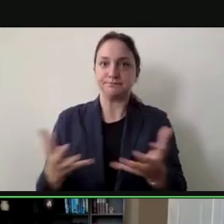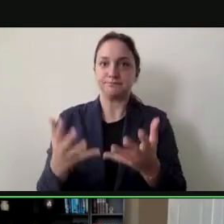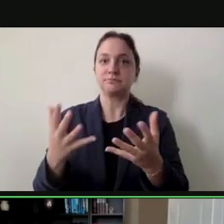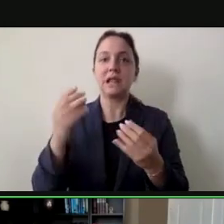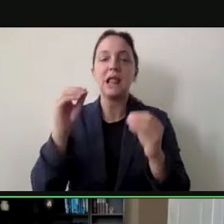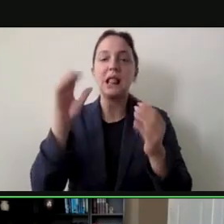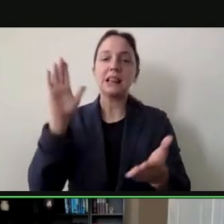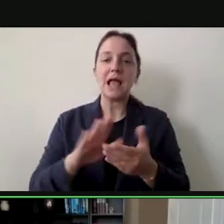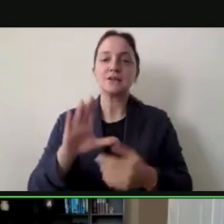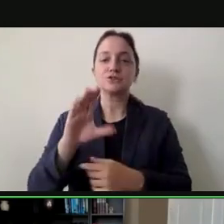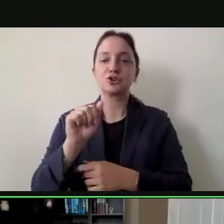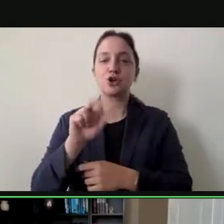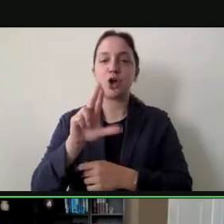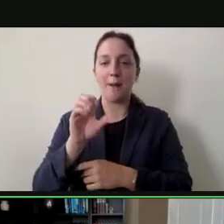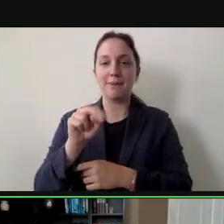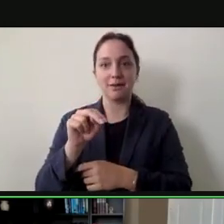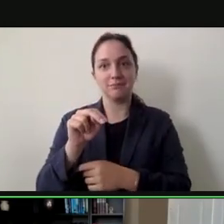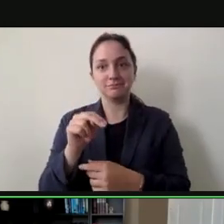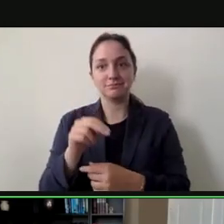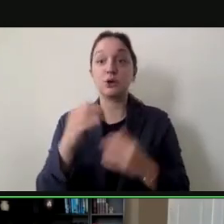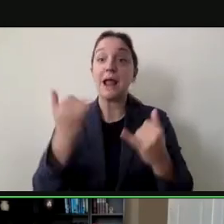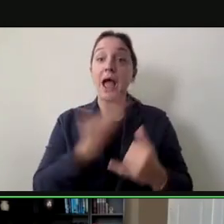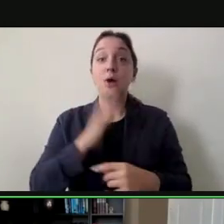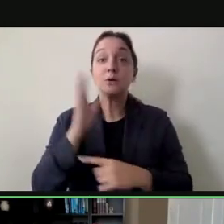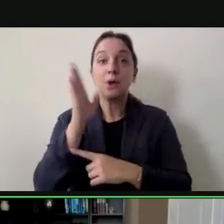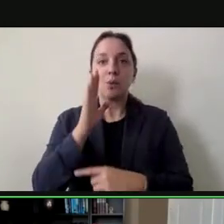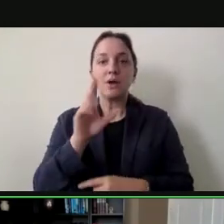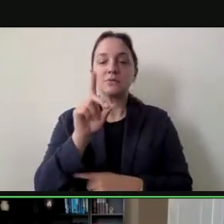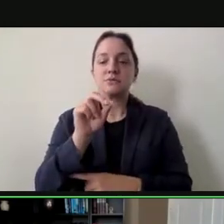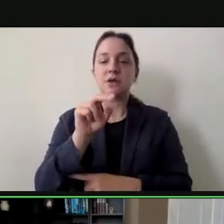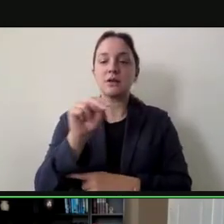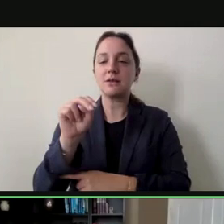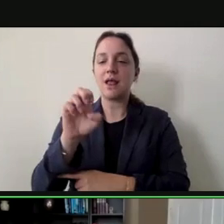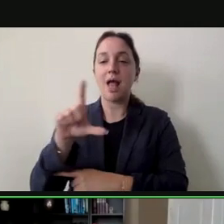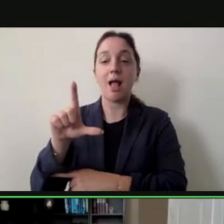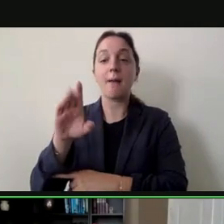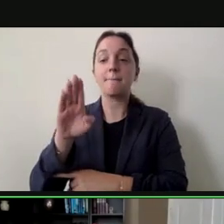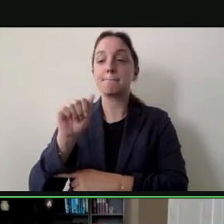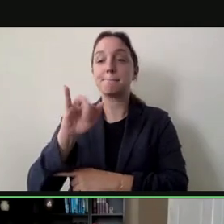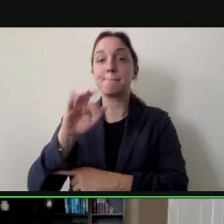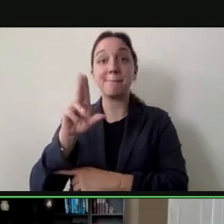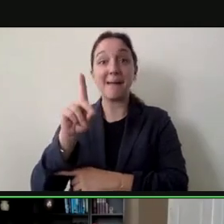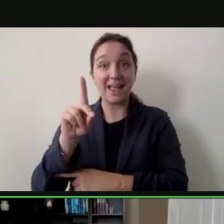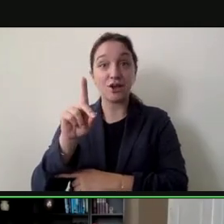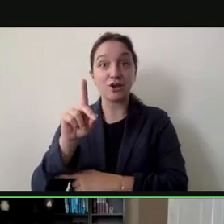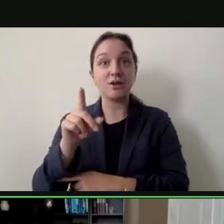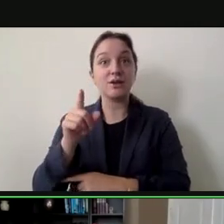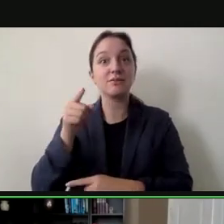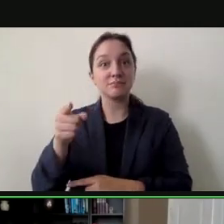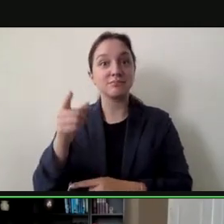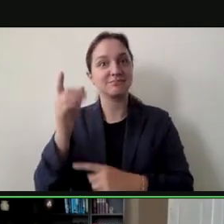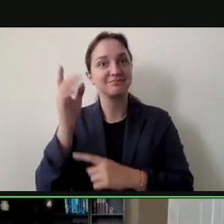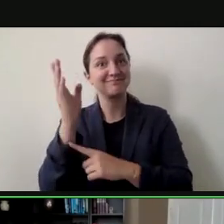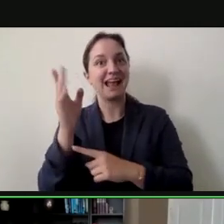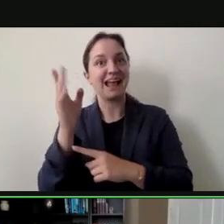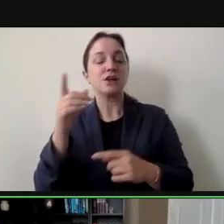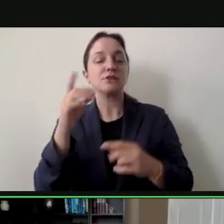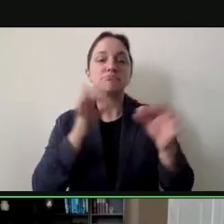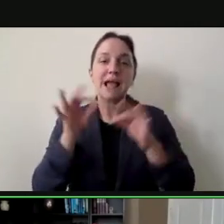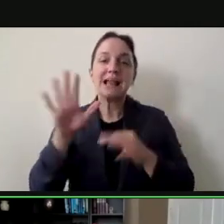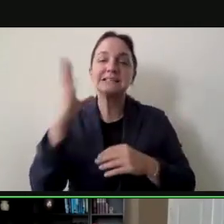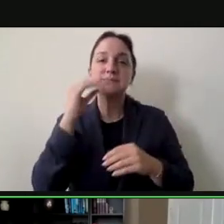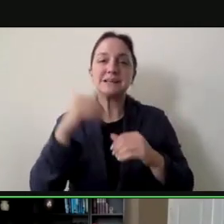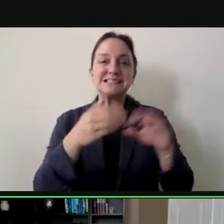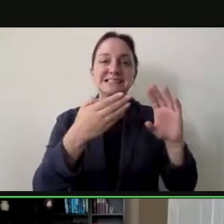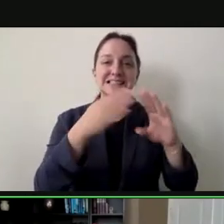us today, Donnel Baird of BlocPower, who is actively and effectively decarbonizing buildings and cities, and I'm really looking